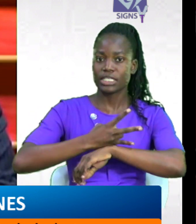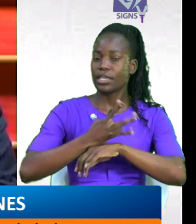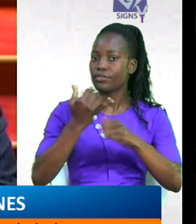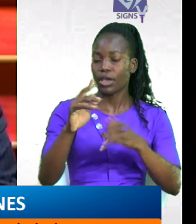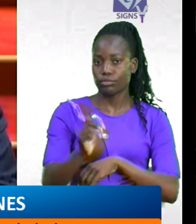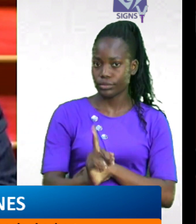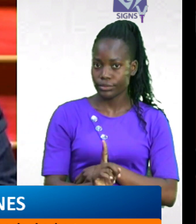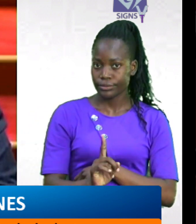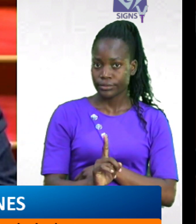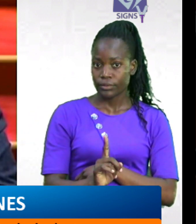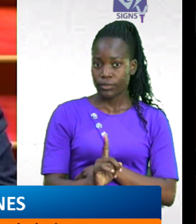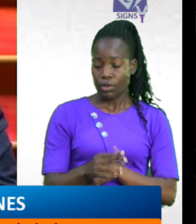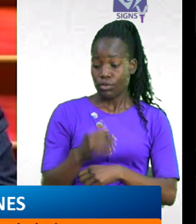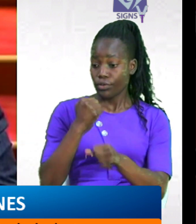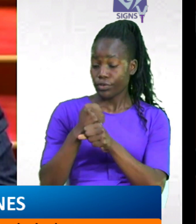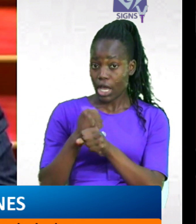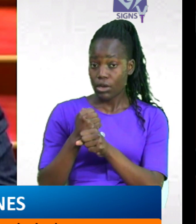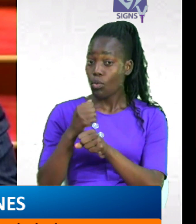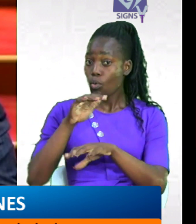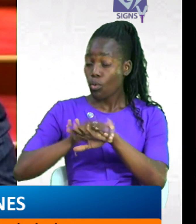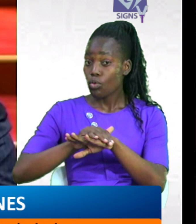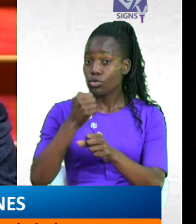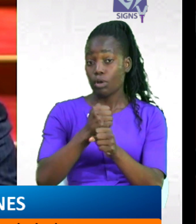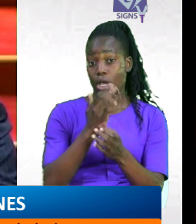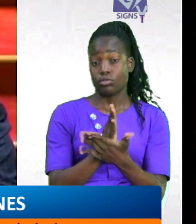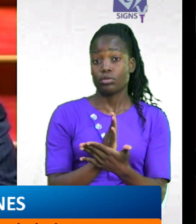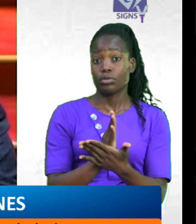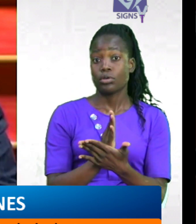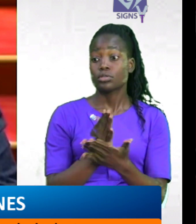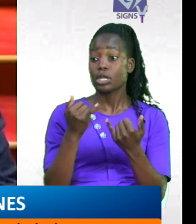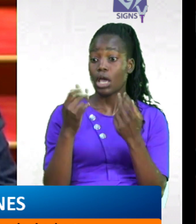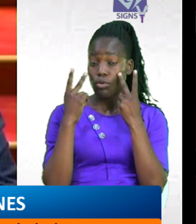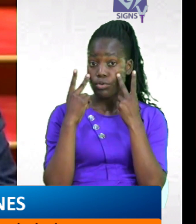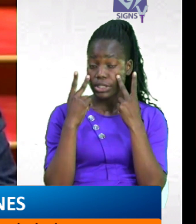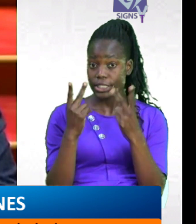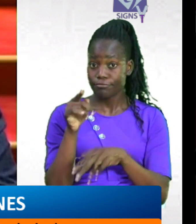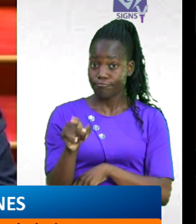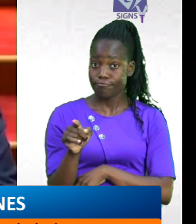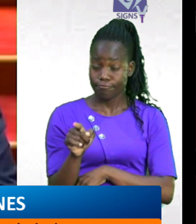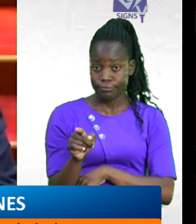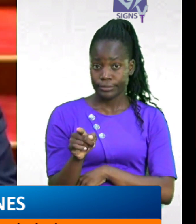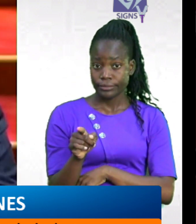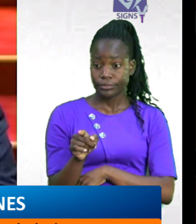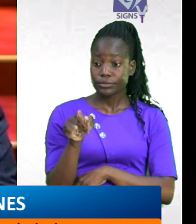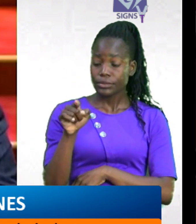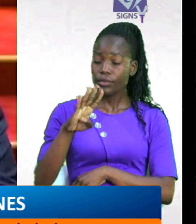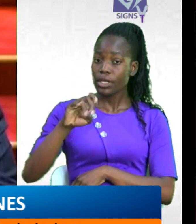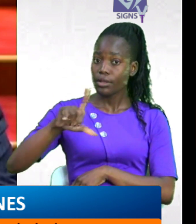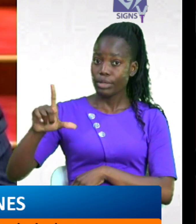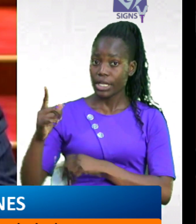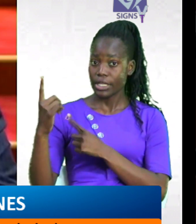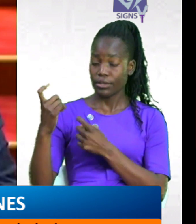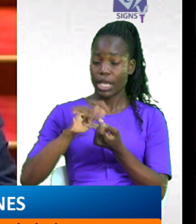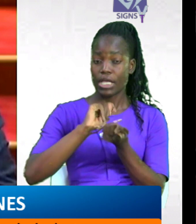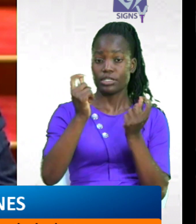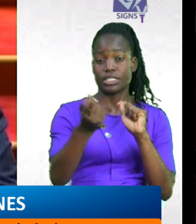my view, let us not also condemn the whole institution of NHIF as it is today. It has also done some good